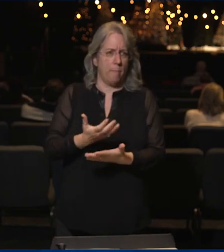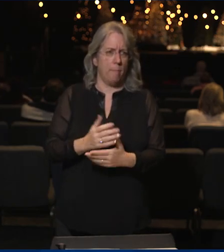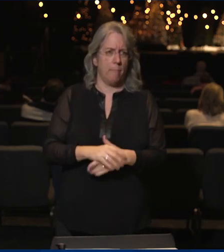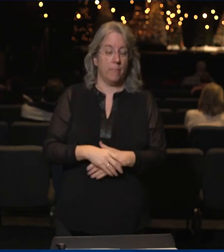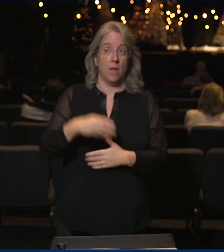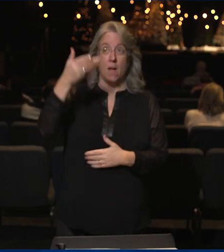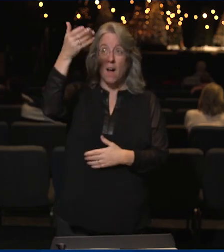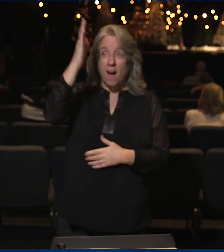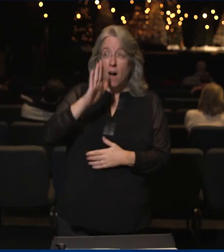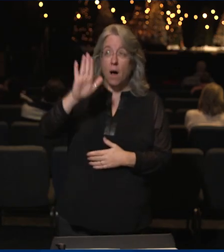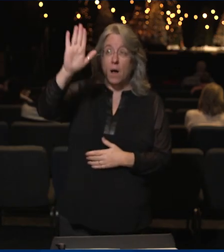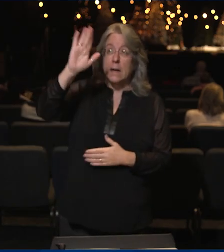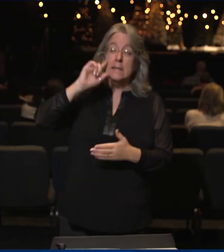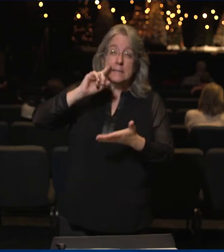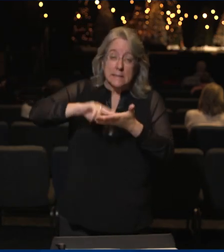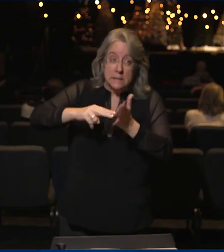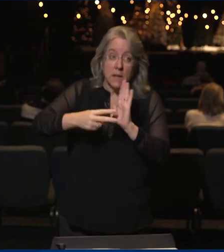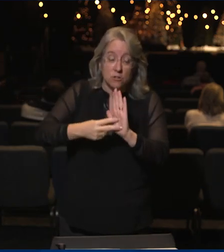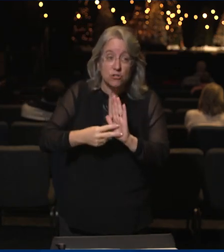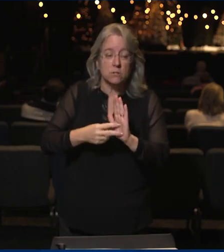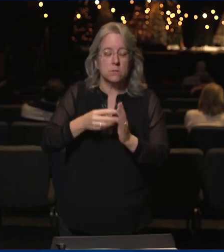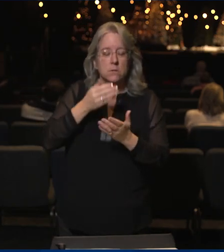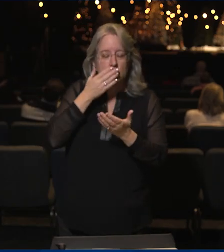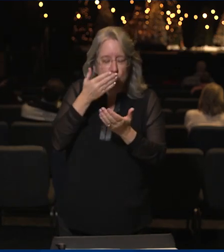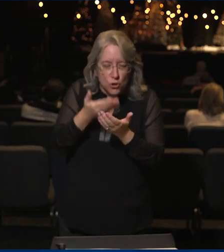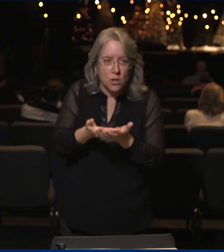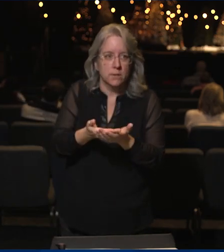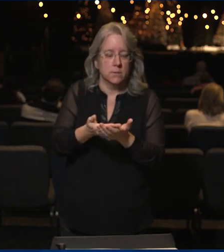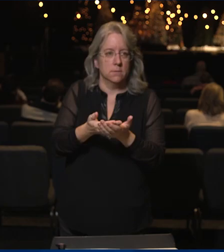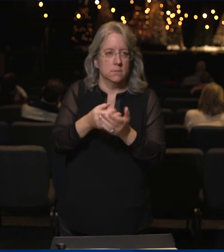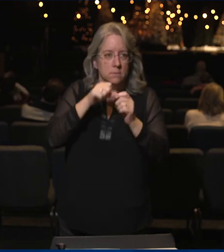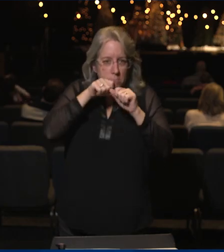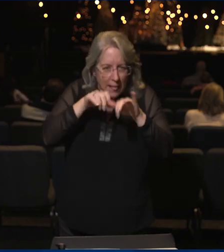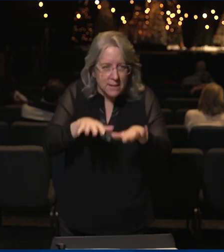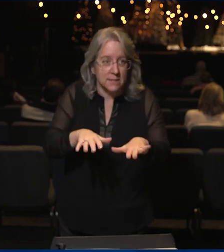God's intention toward us is good. It's blessing, amen?